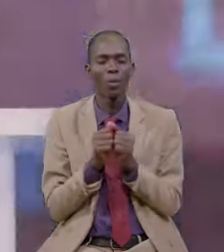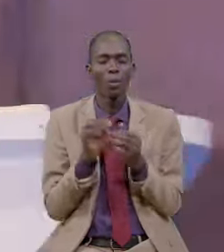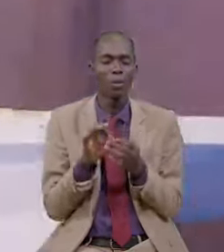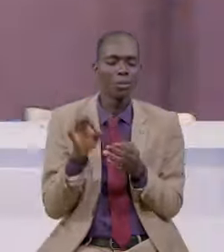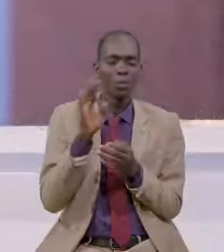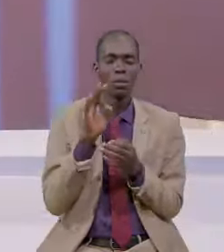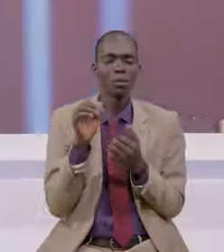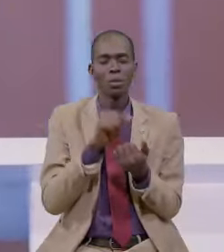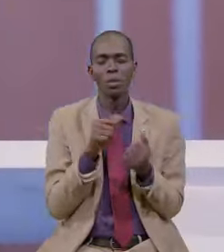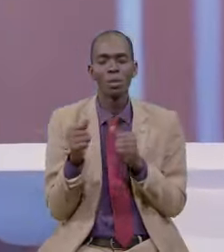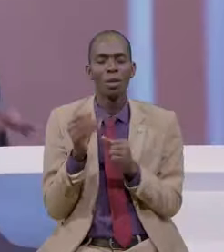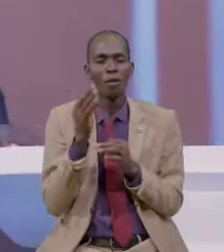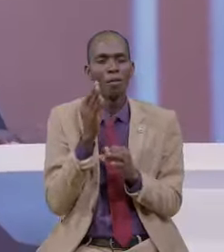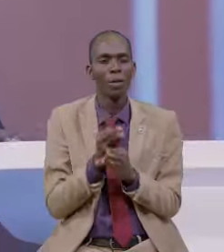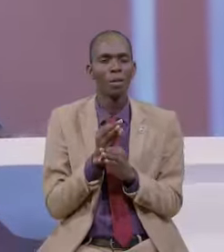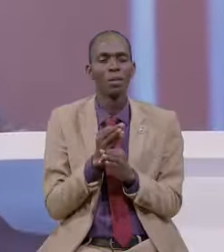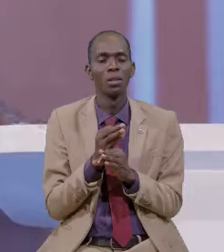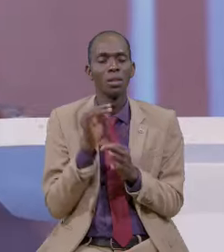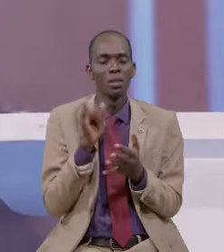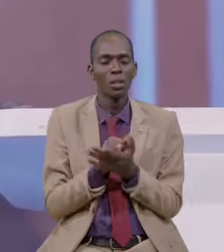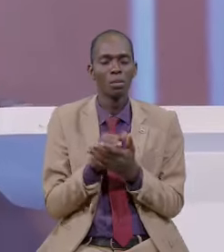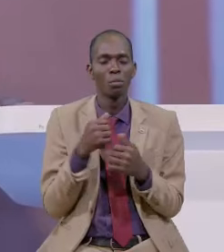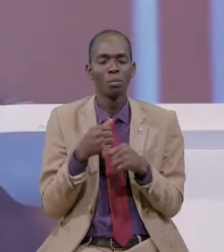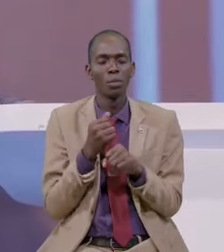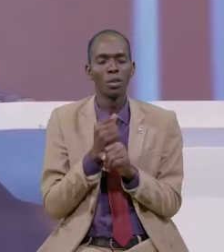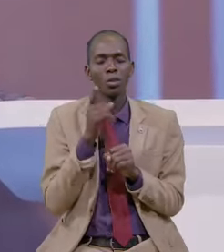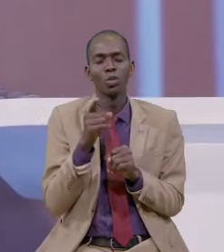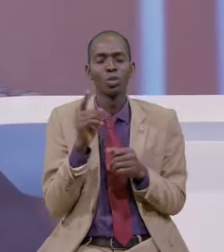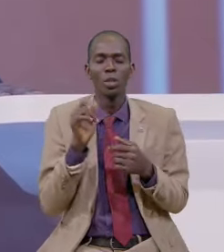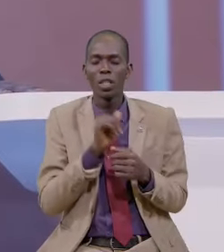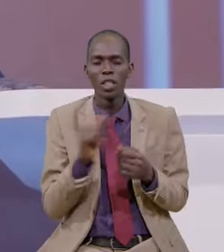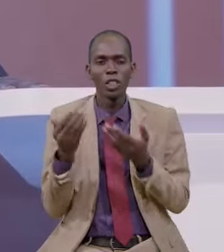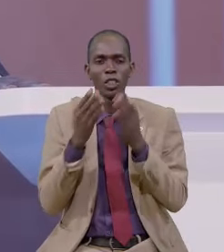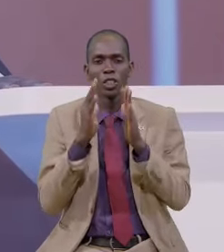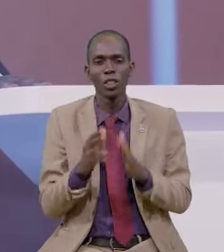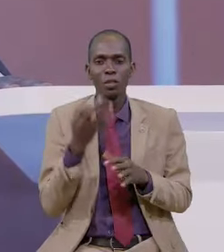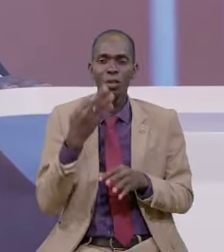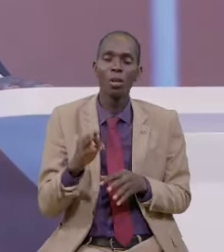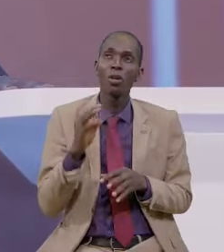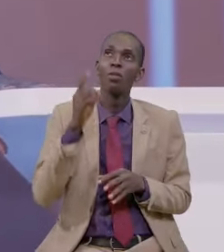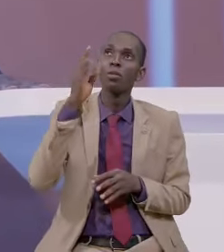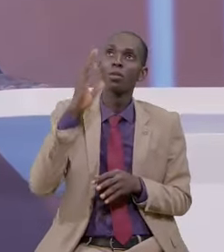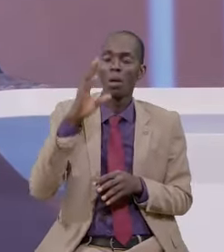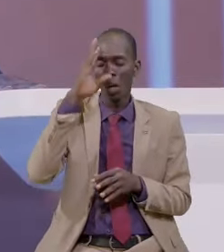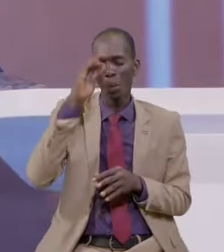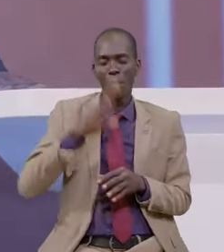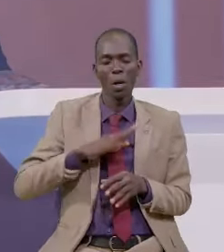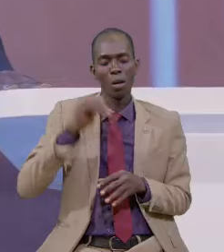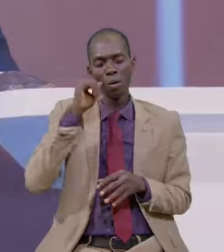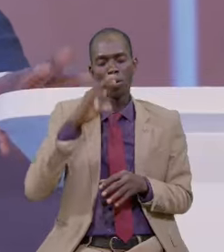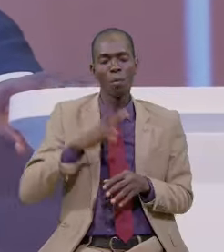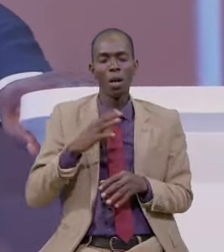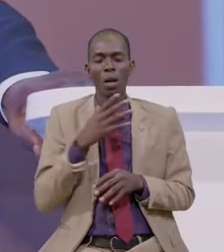baptism, faith that makes you a servant of God, man or woman, and you